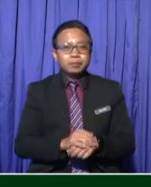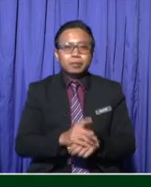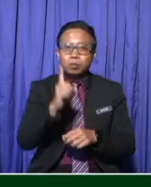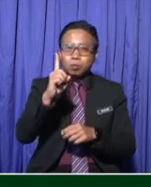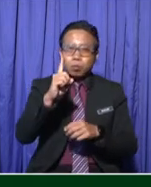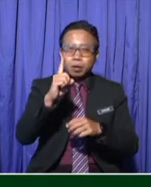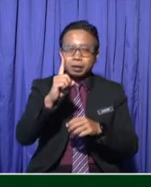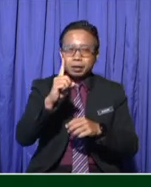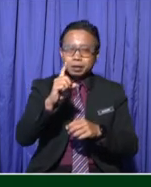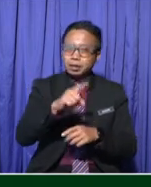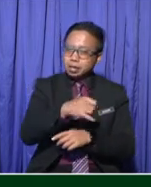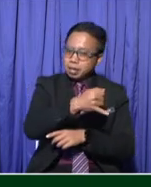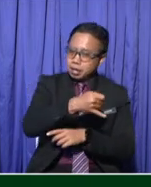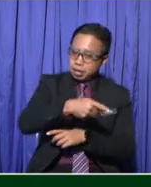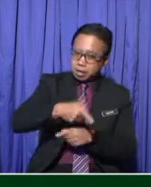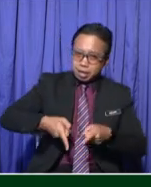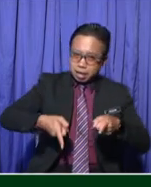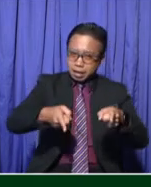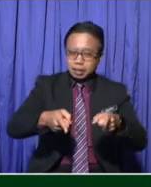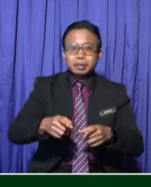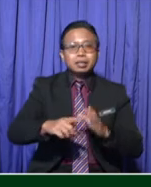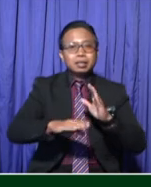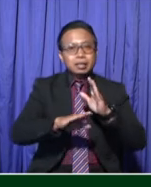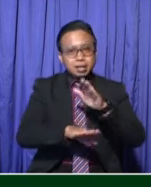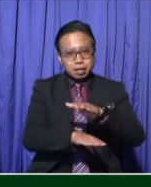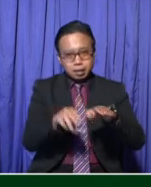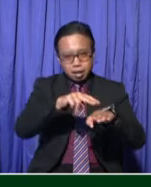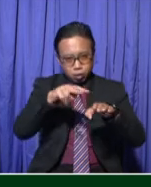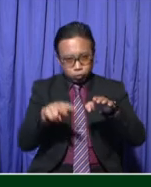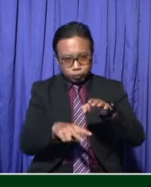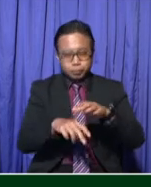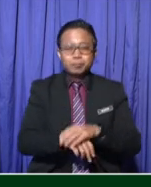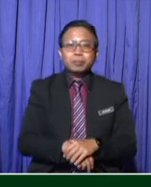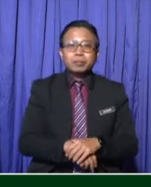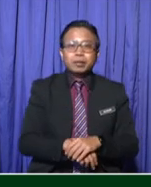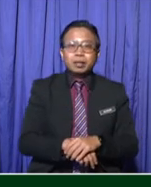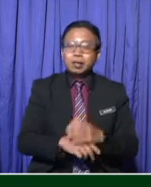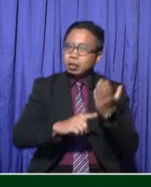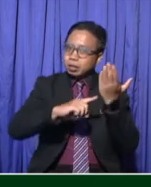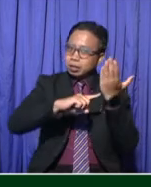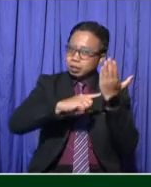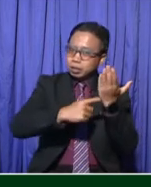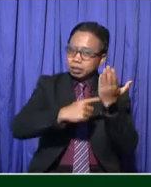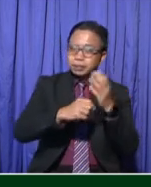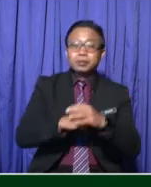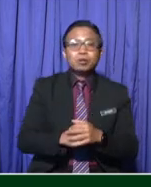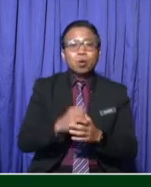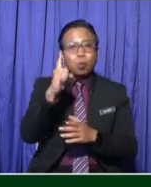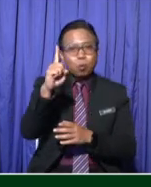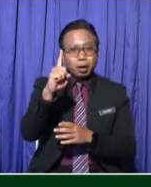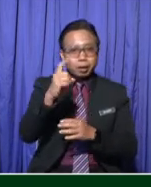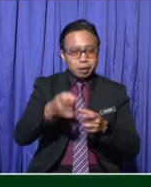down, one line to the right. Again, one line down